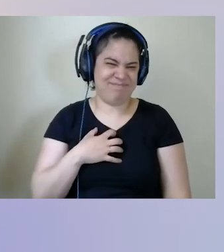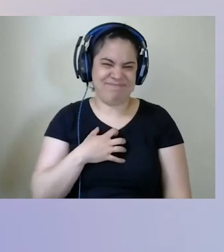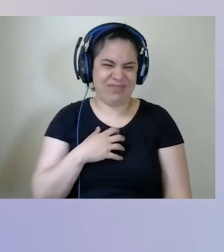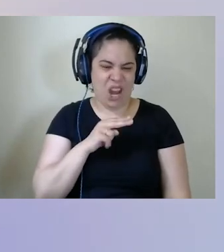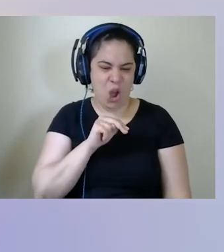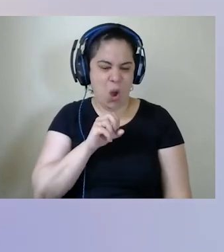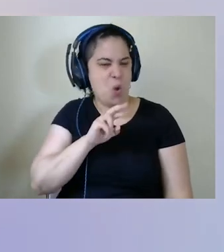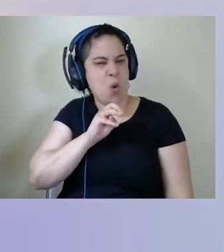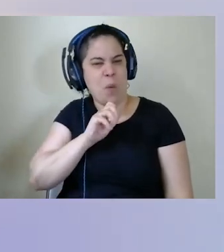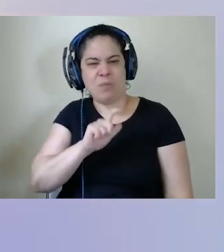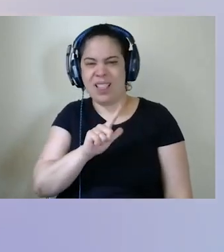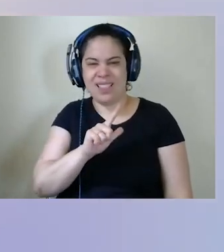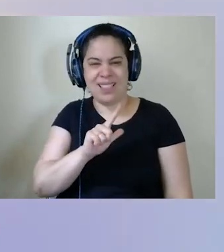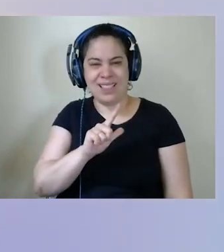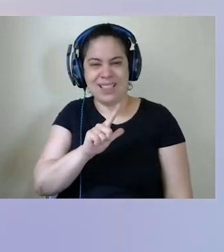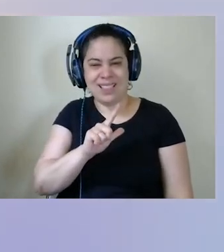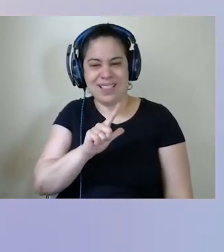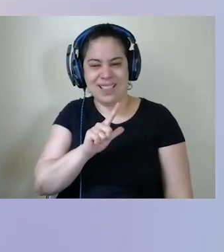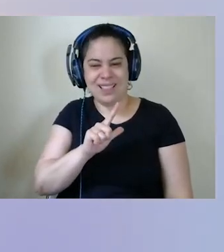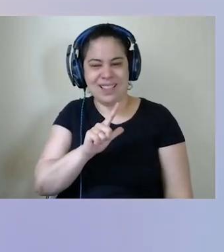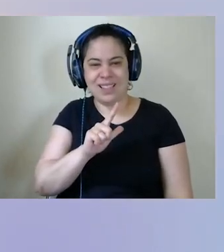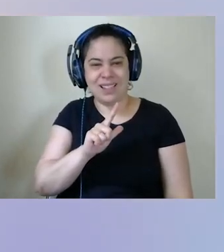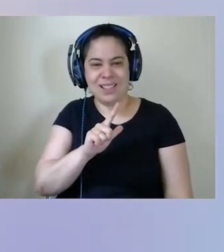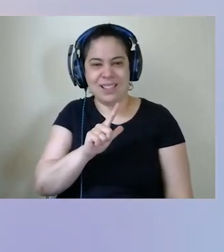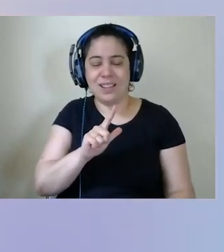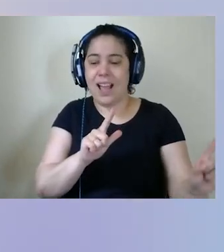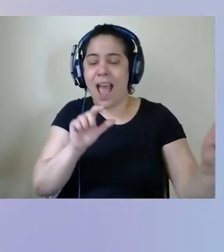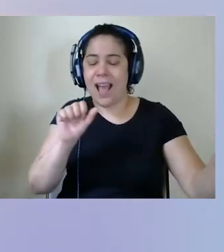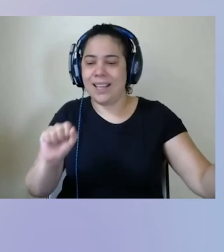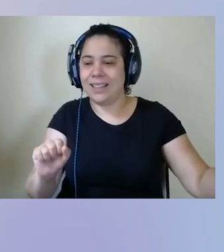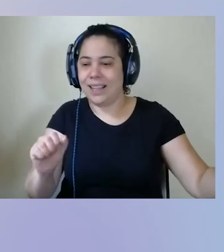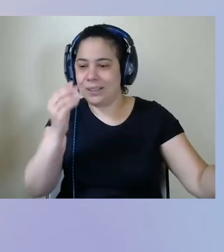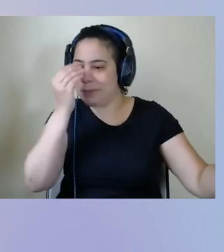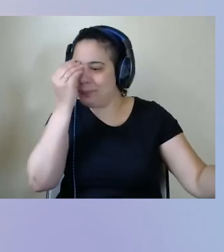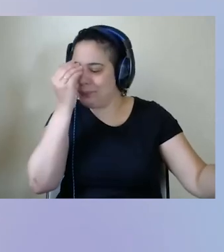recently, there's not anybody, and